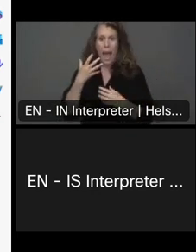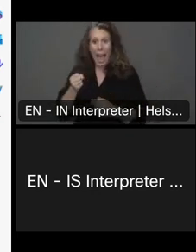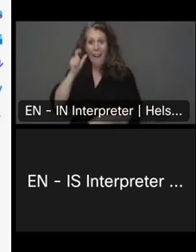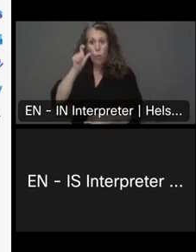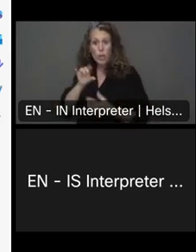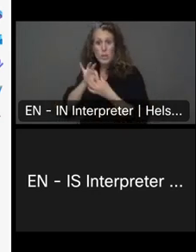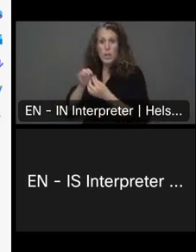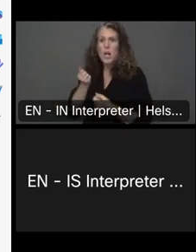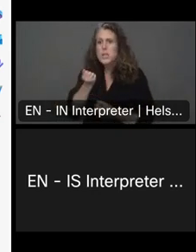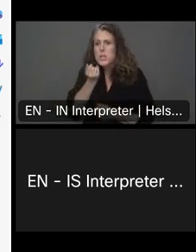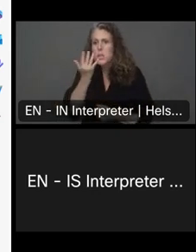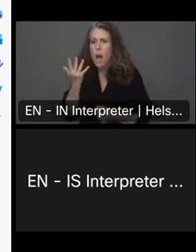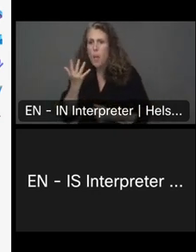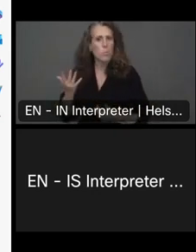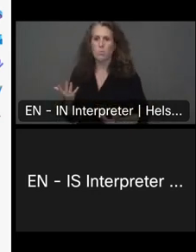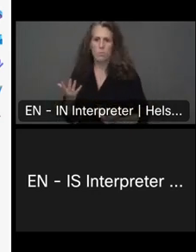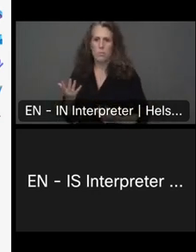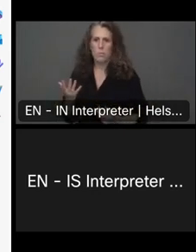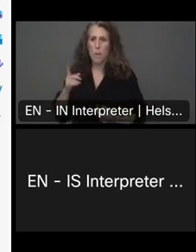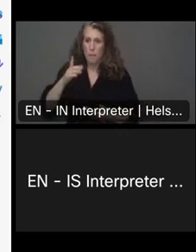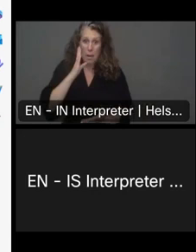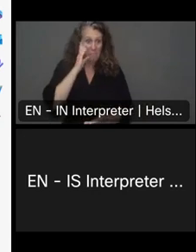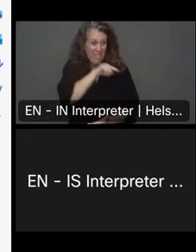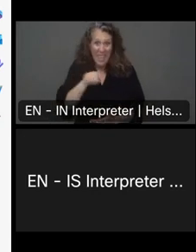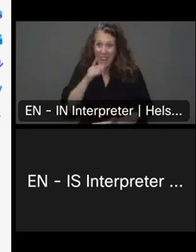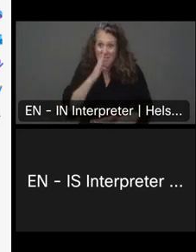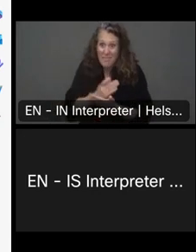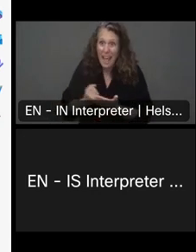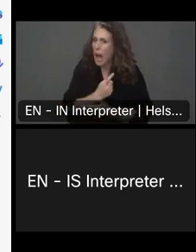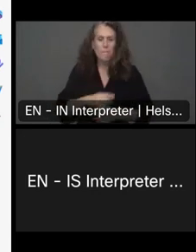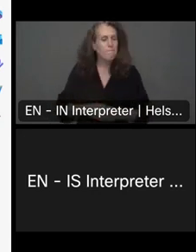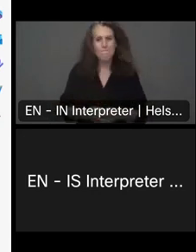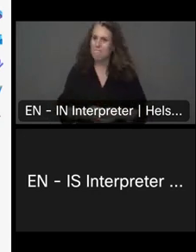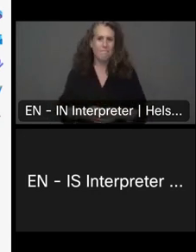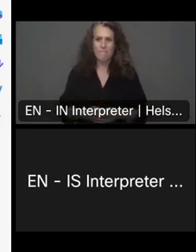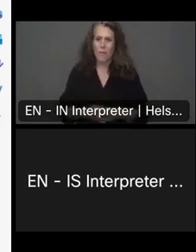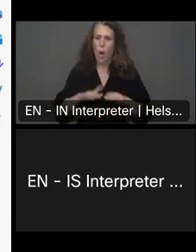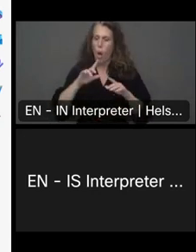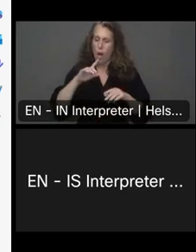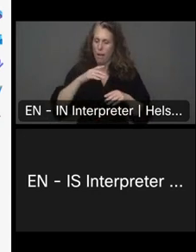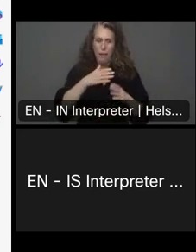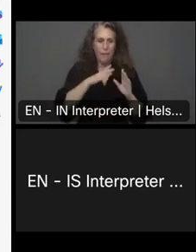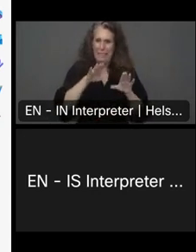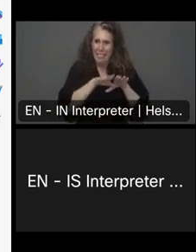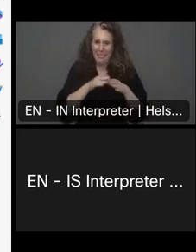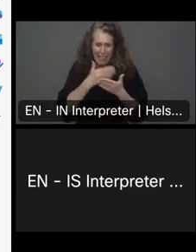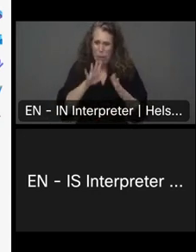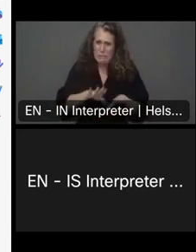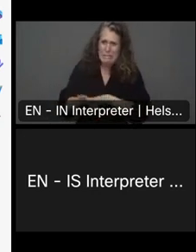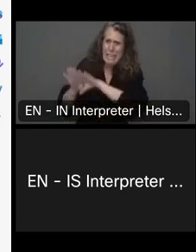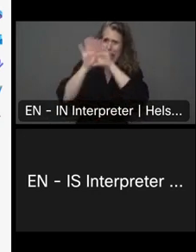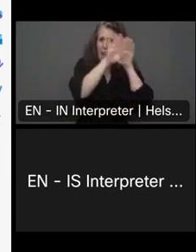So why is there not only asymmetry, but why does it always go in the same direction? And the answer has to do here with